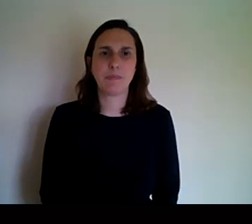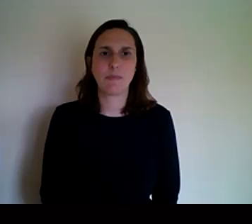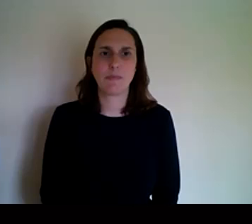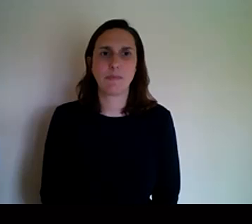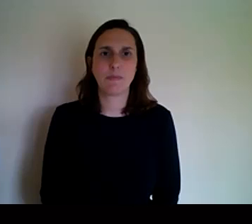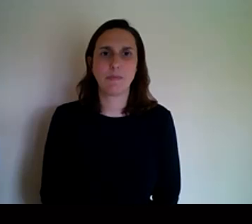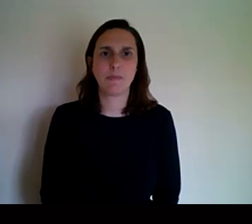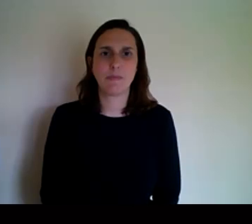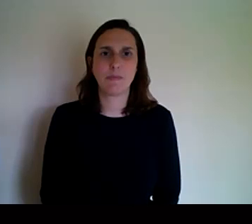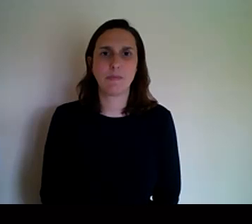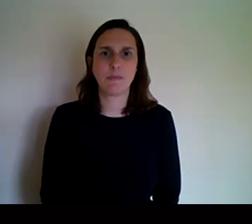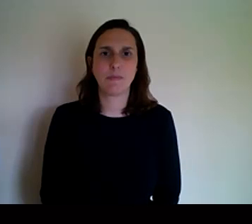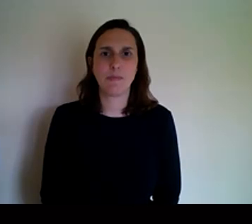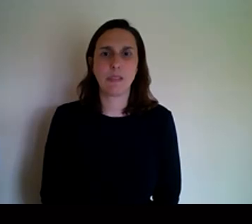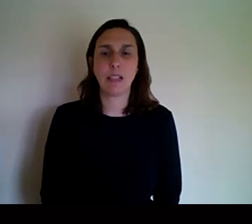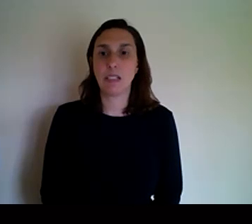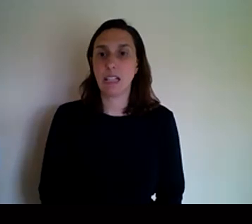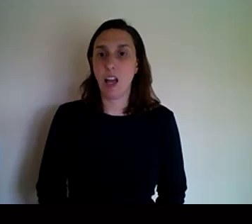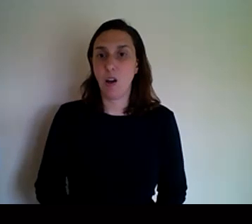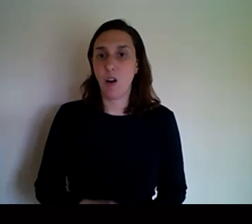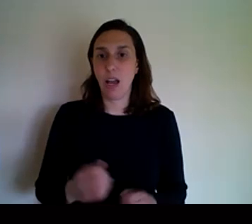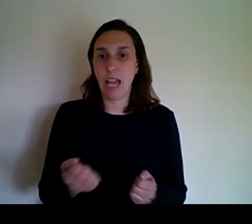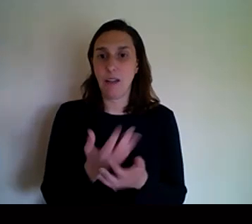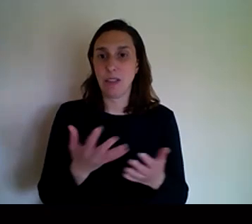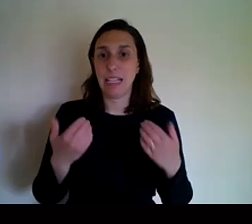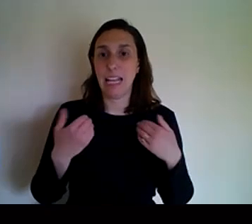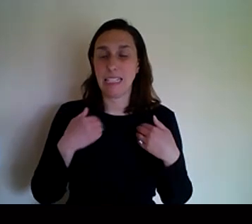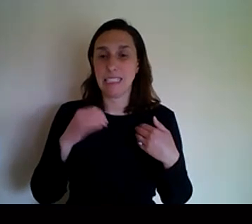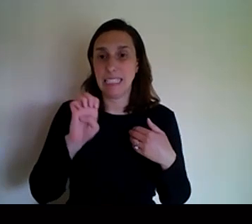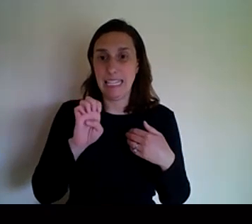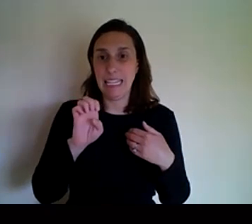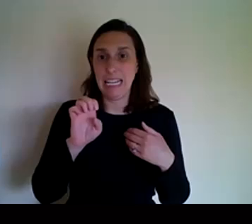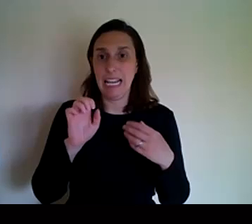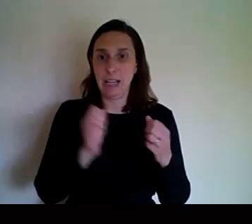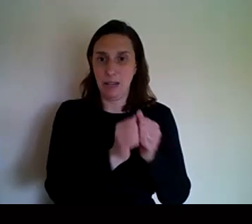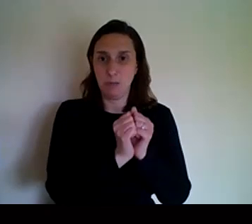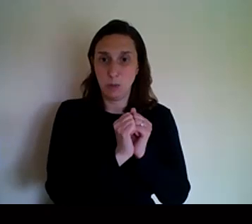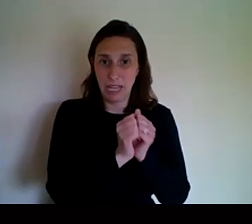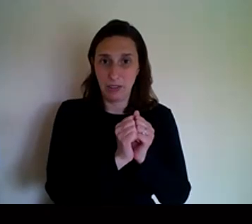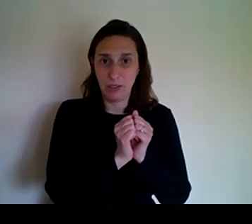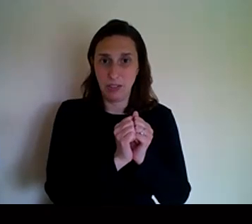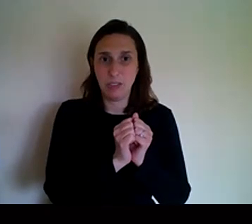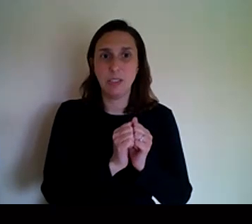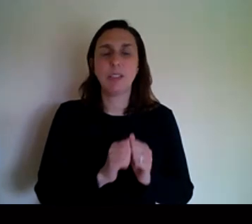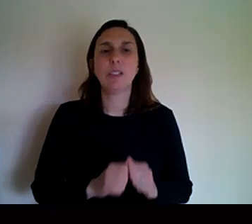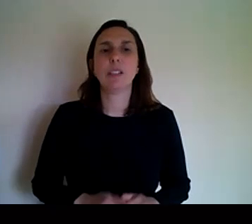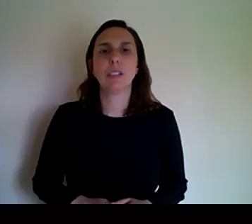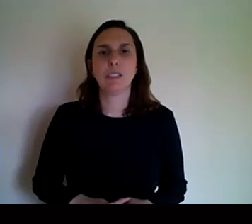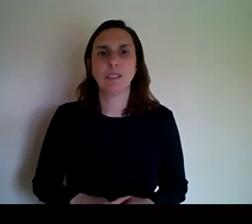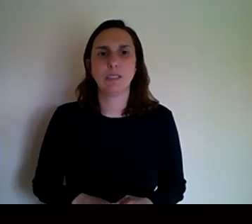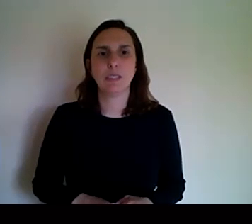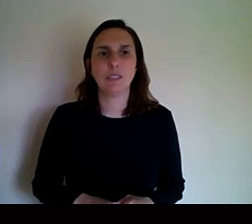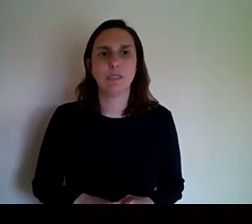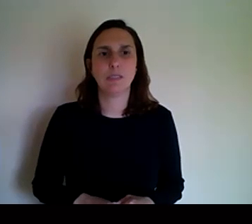have e together. And I'm going to do that by adding this to both sides. So I get